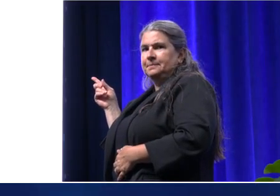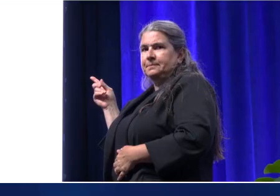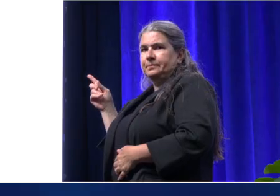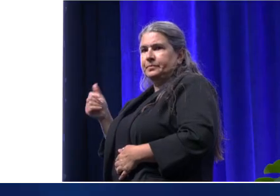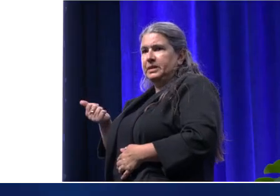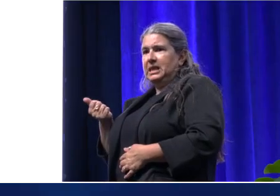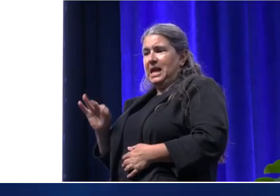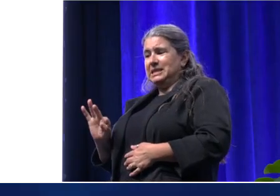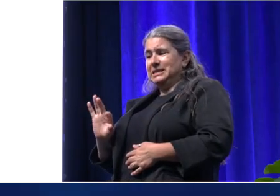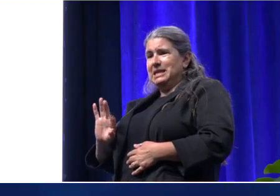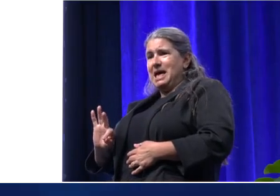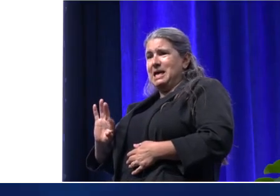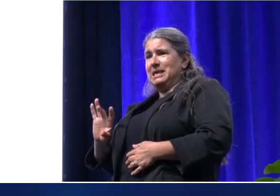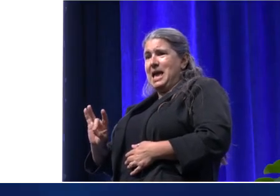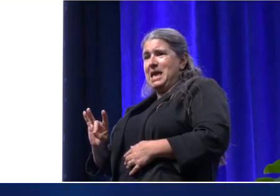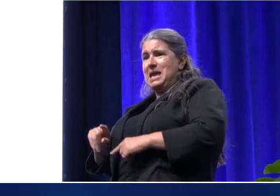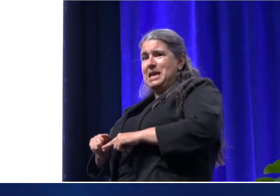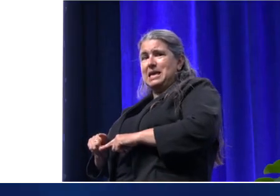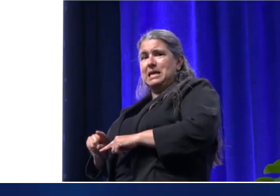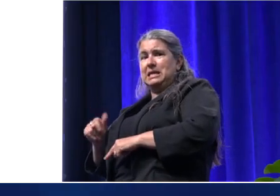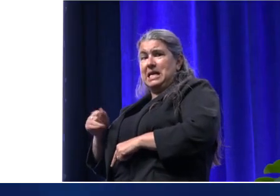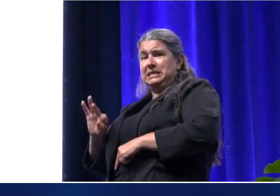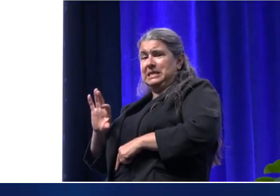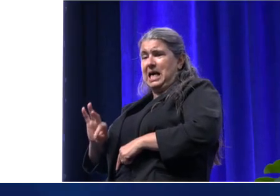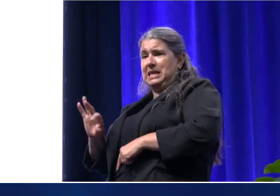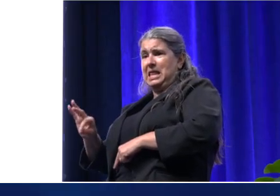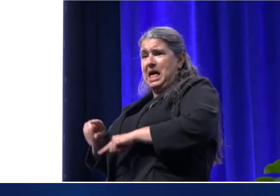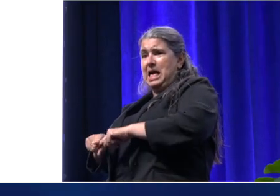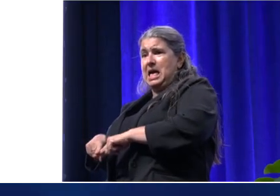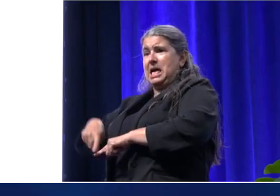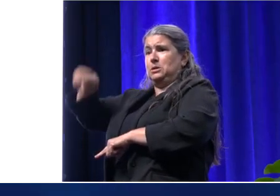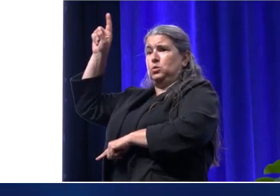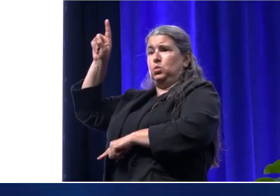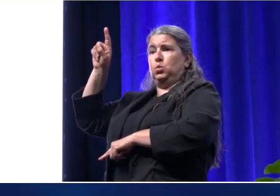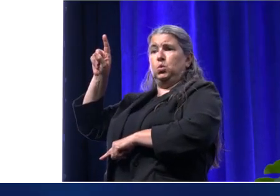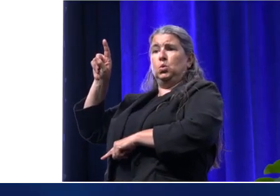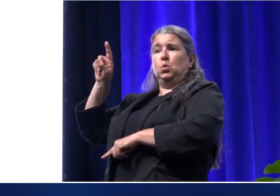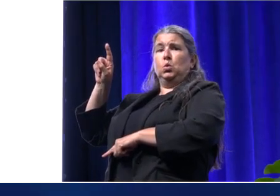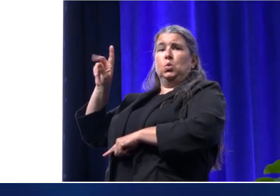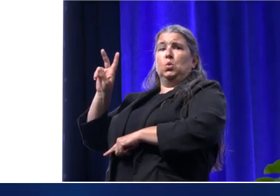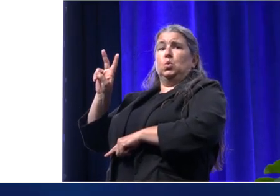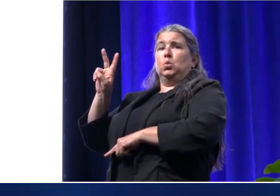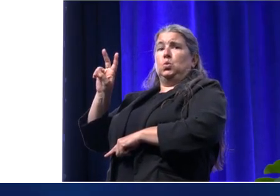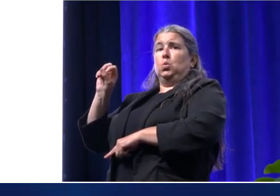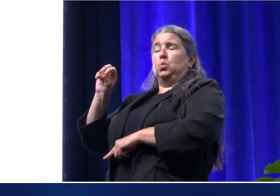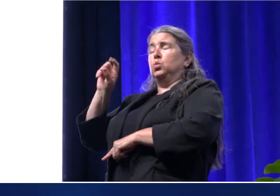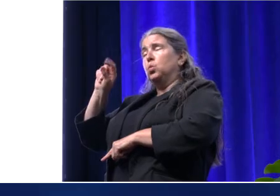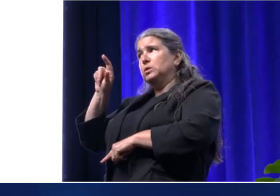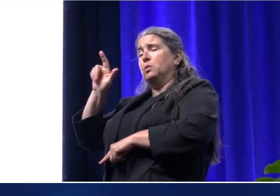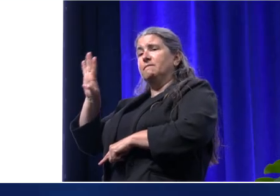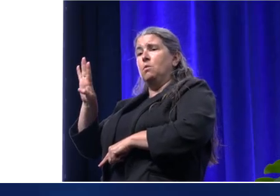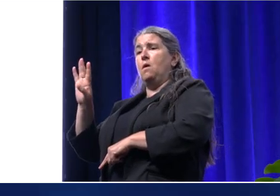drug overdose deaths from 1999 to 2024. And that's heartbreaking.